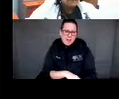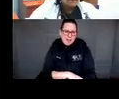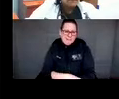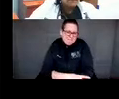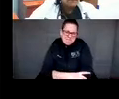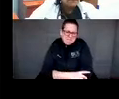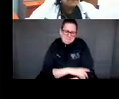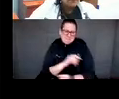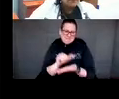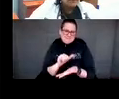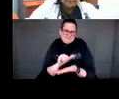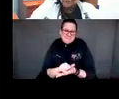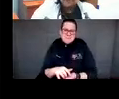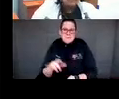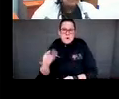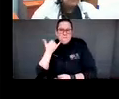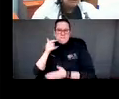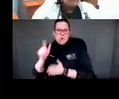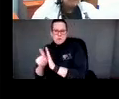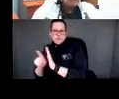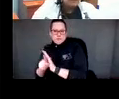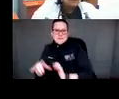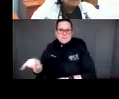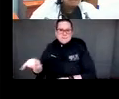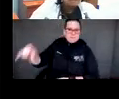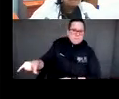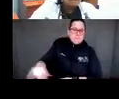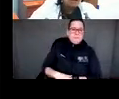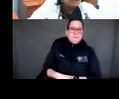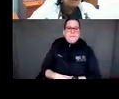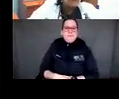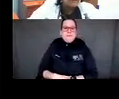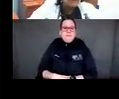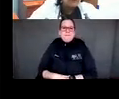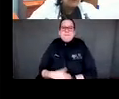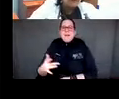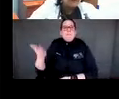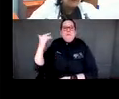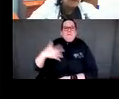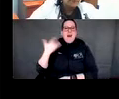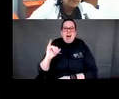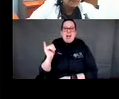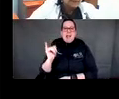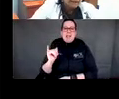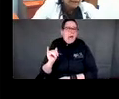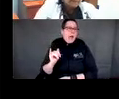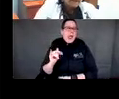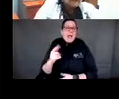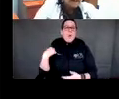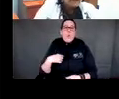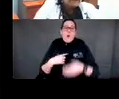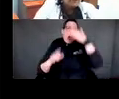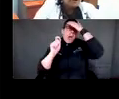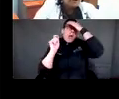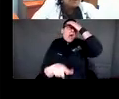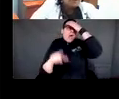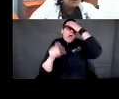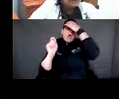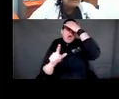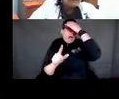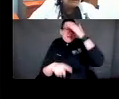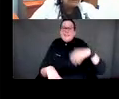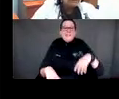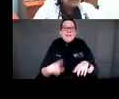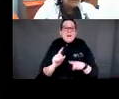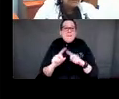felt like the efforts were like this, just a lot of darts being thrown at a dartboard. But it's actually